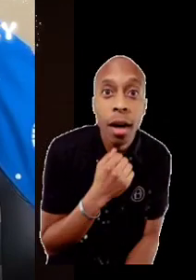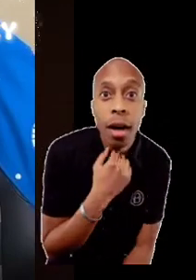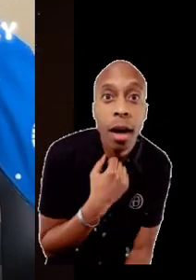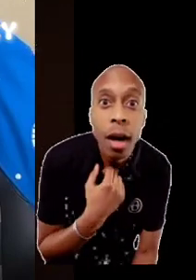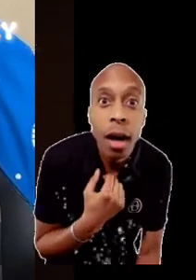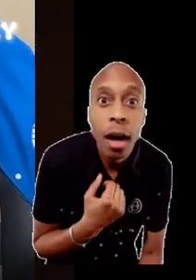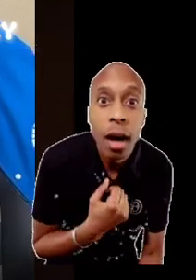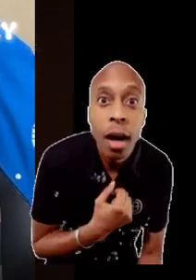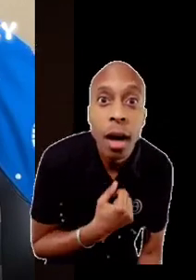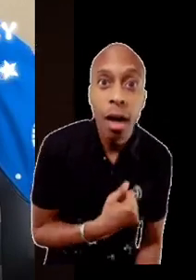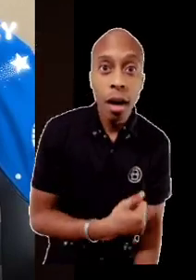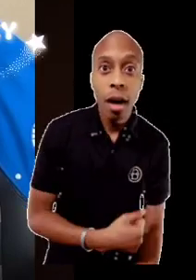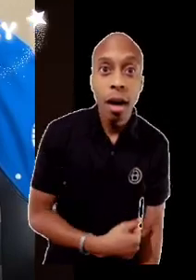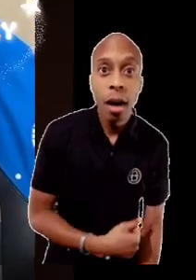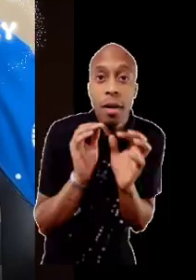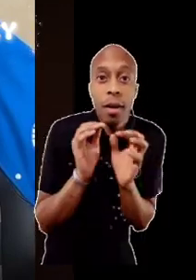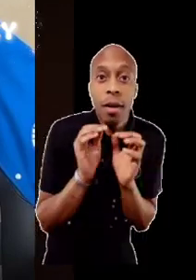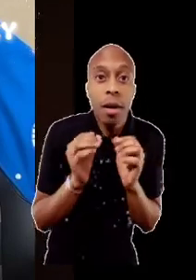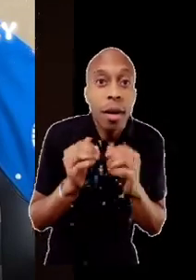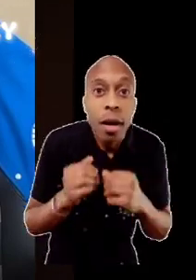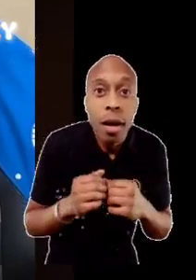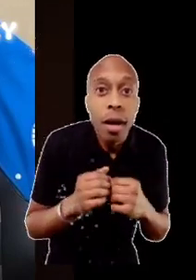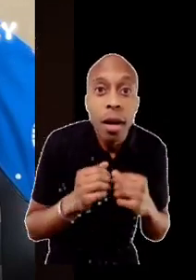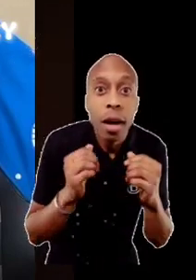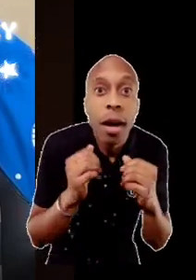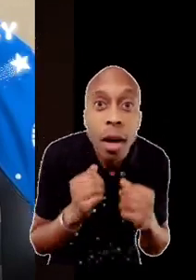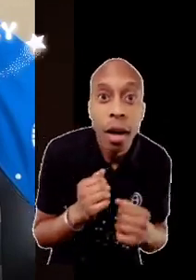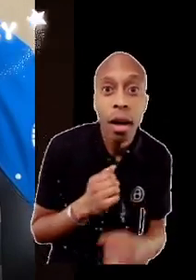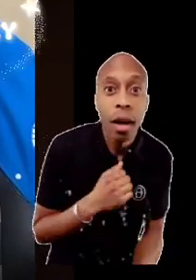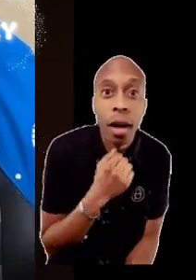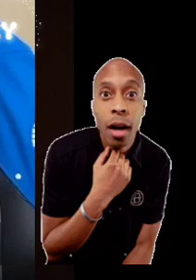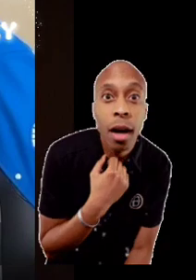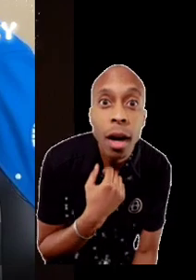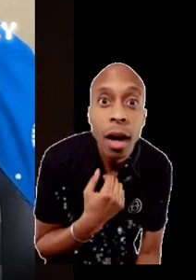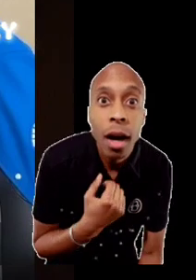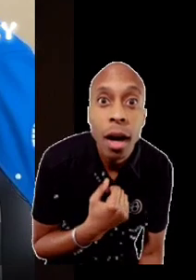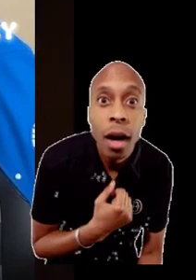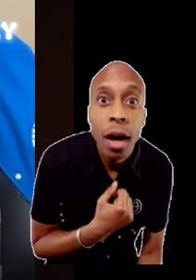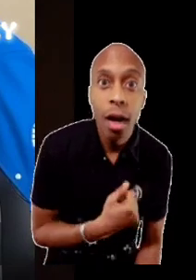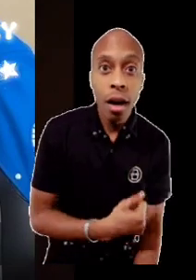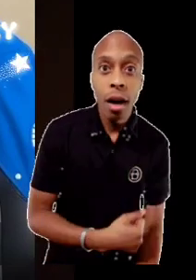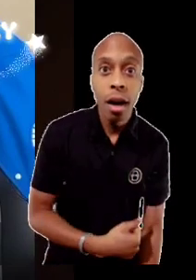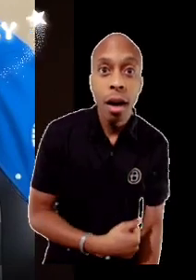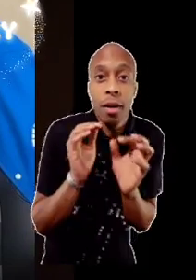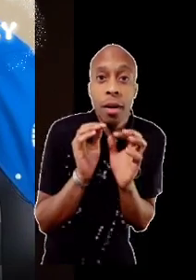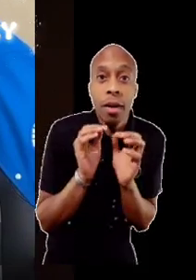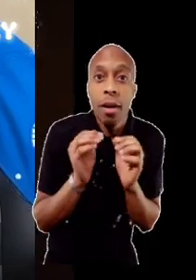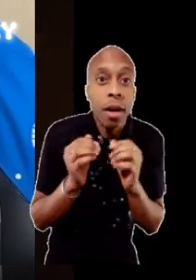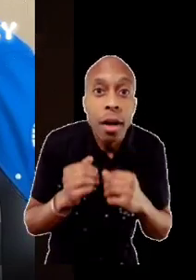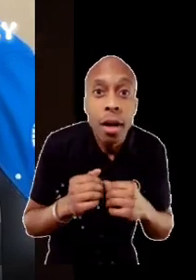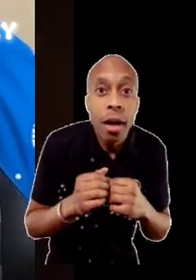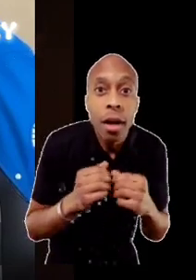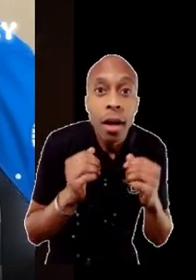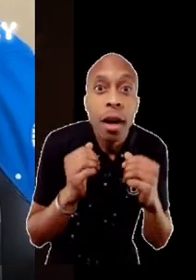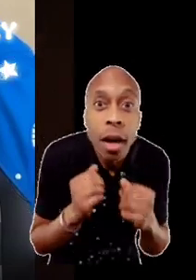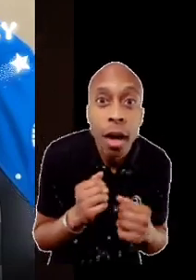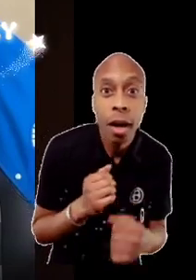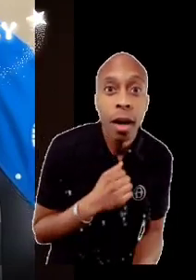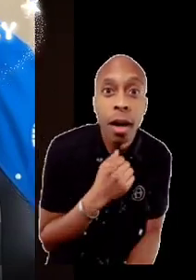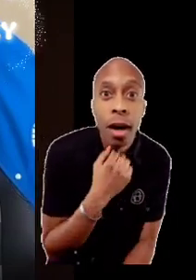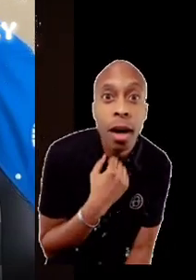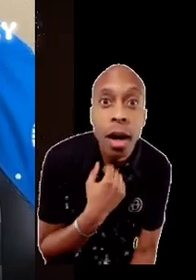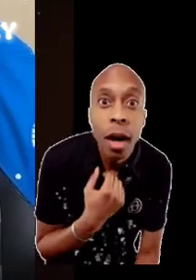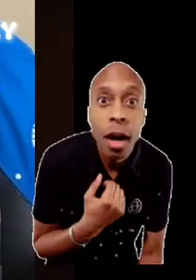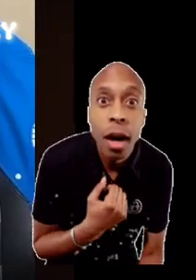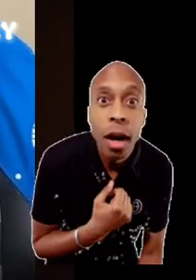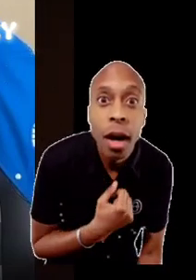You have to be careful. You not lucky. Say the big man never there. Because once me call up